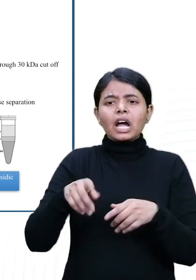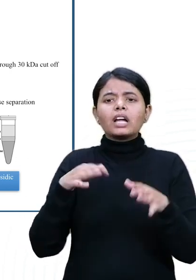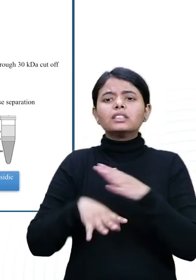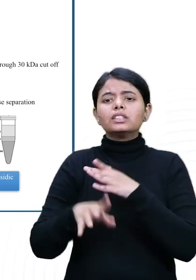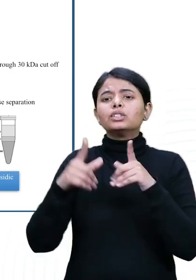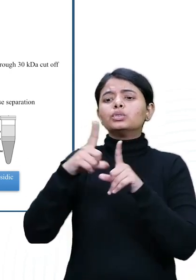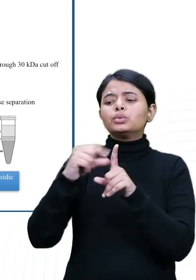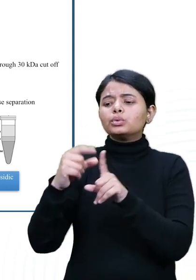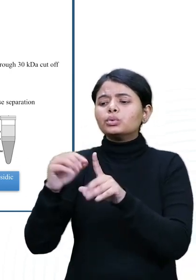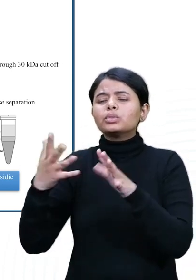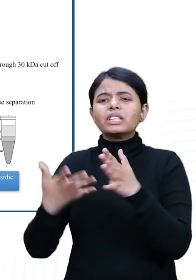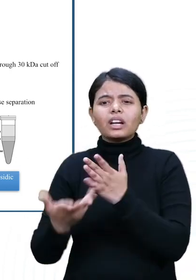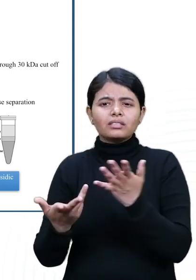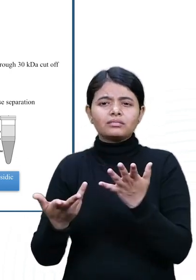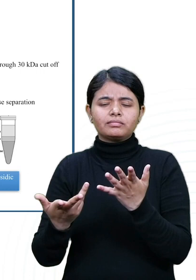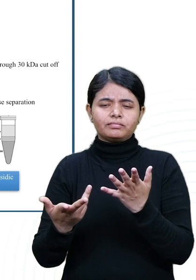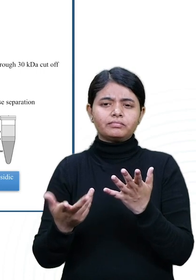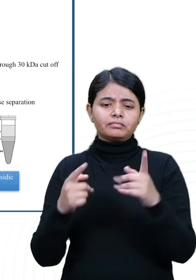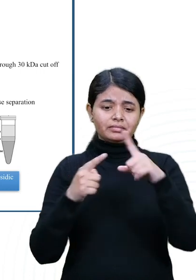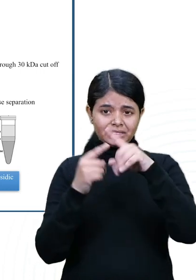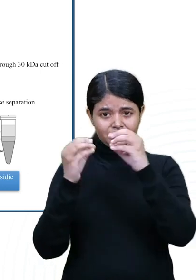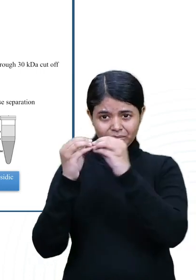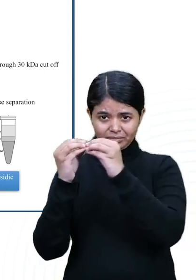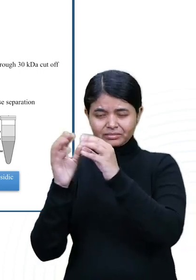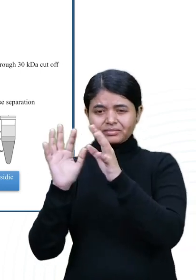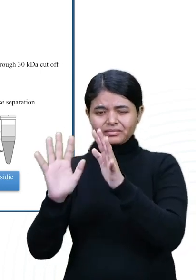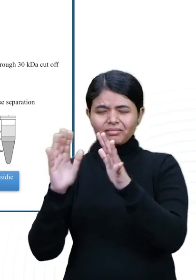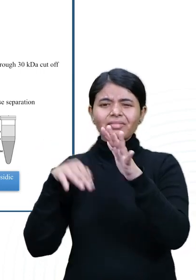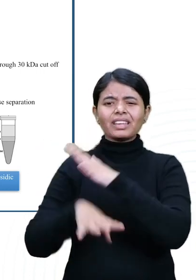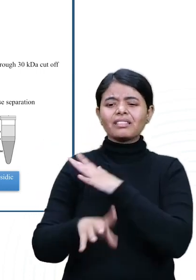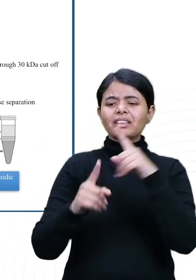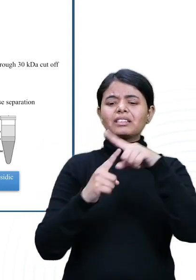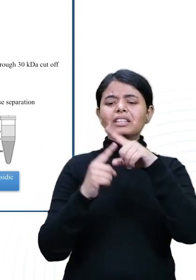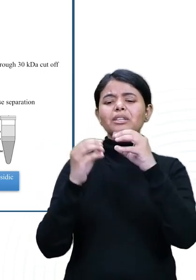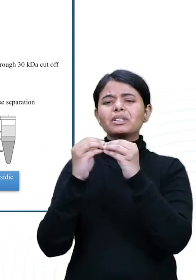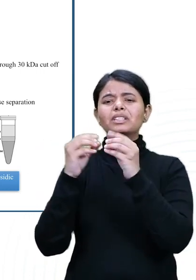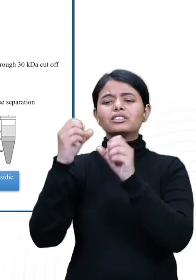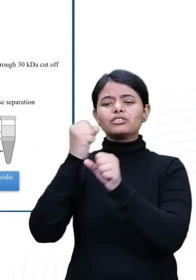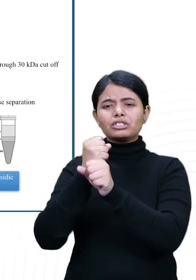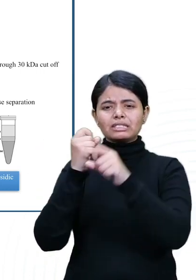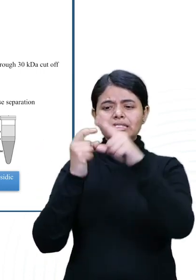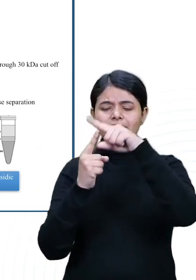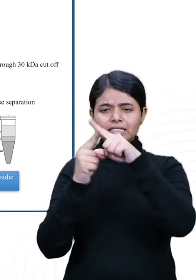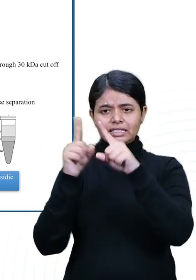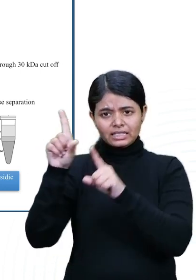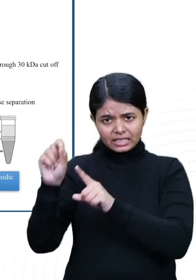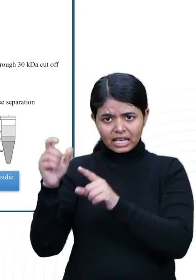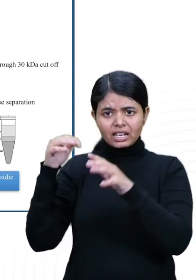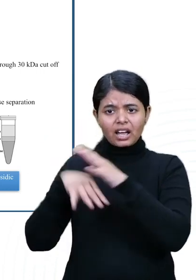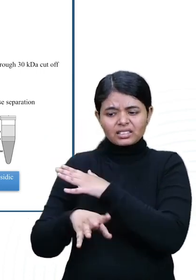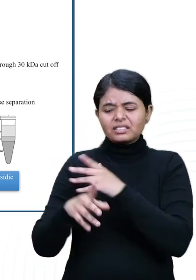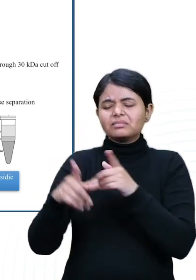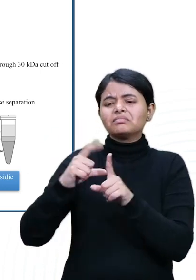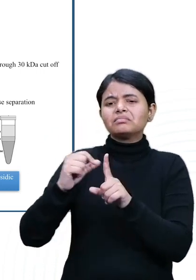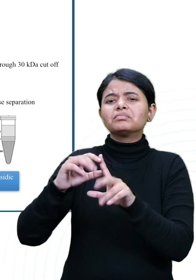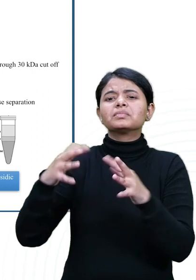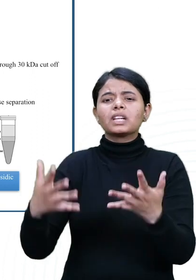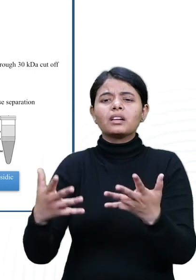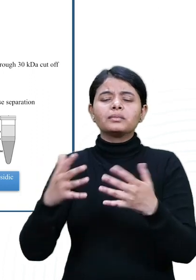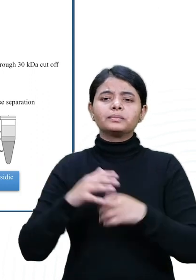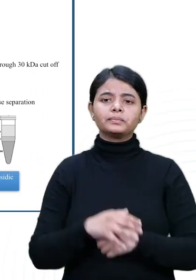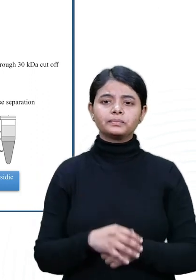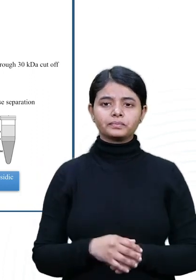the entire protein into single amino acids, and then one amino acid residue would carry the glycan. Then just clean up the digest